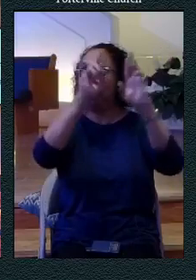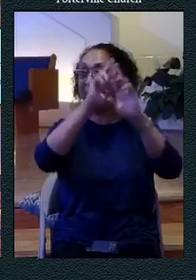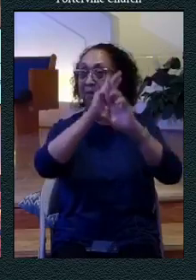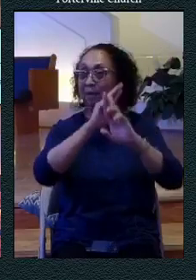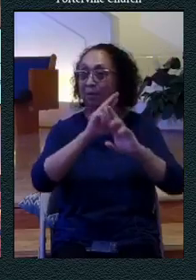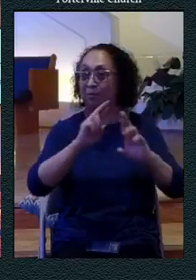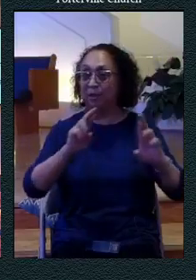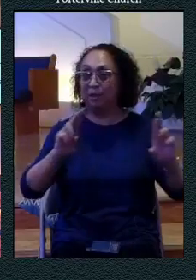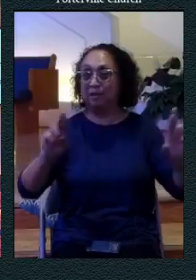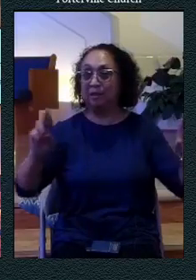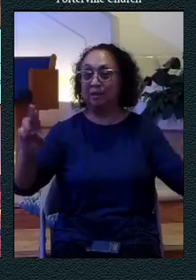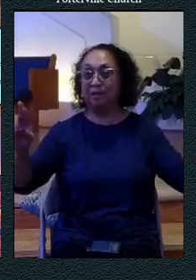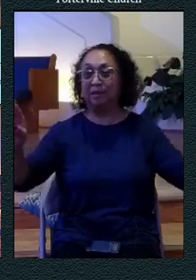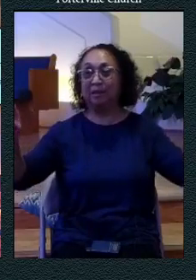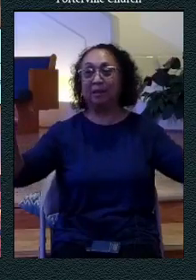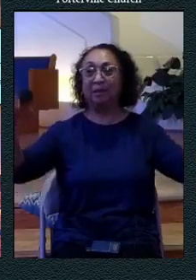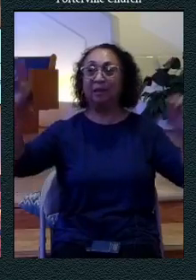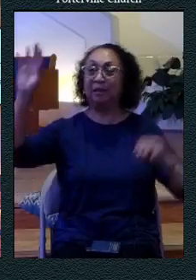redeemed,